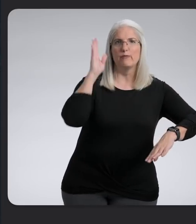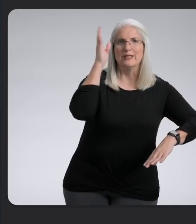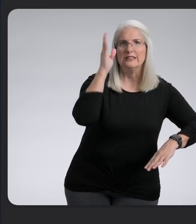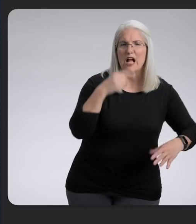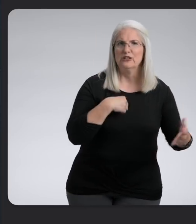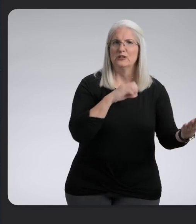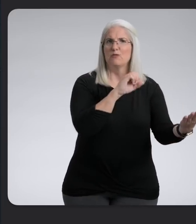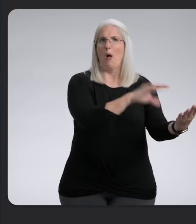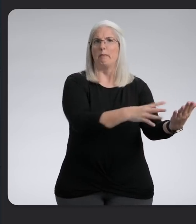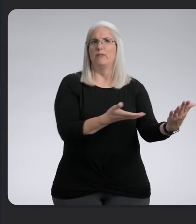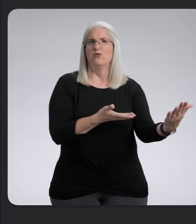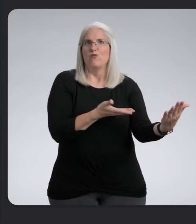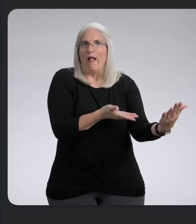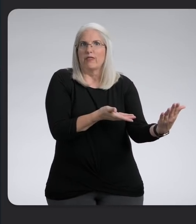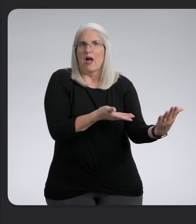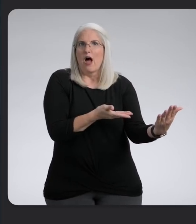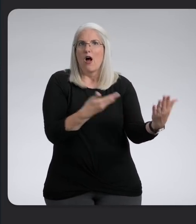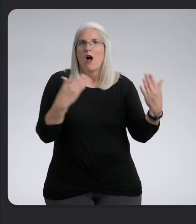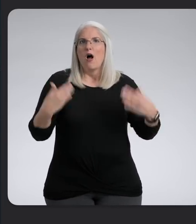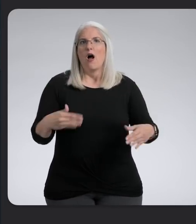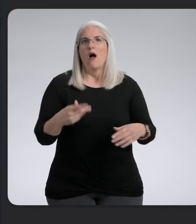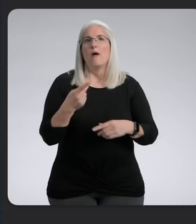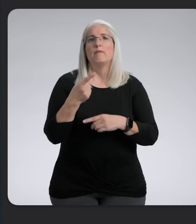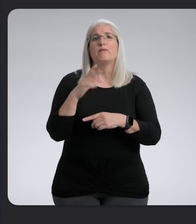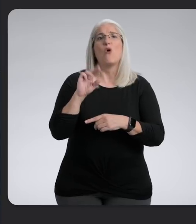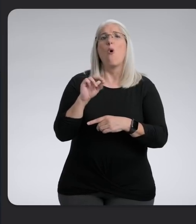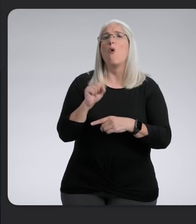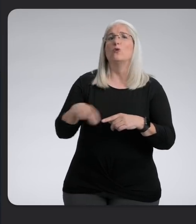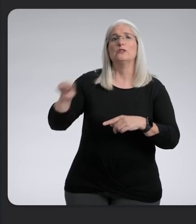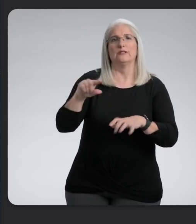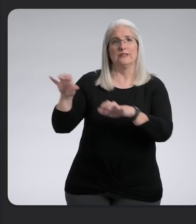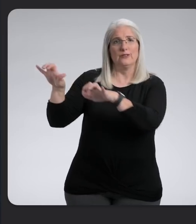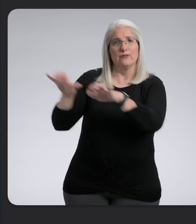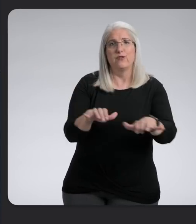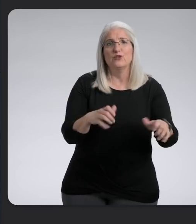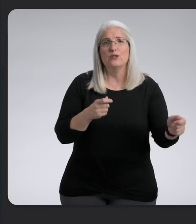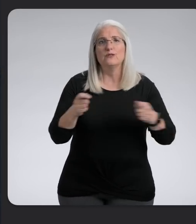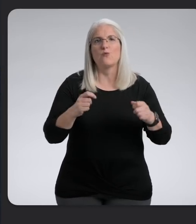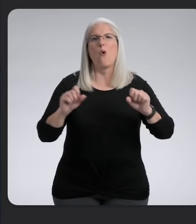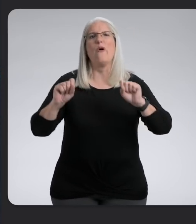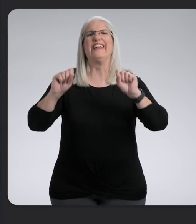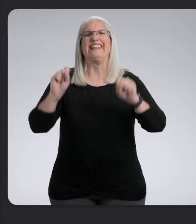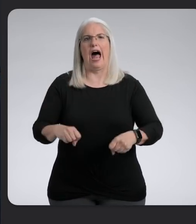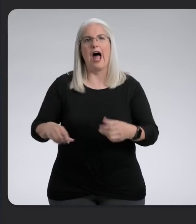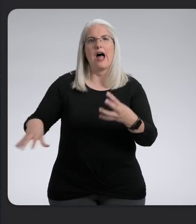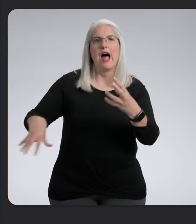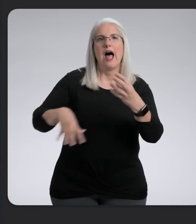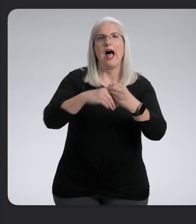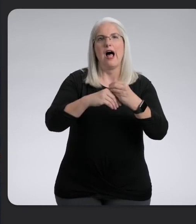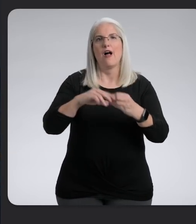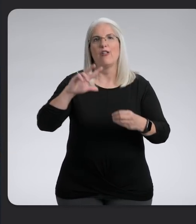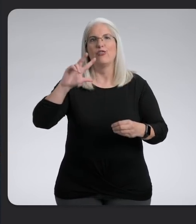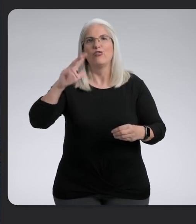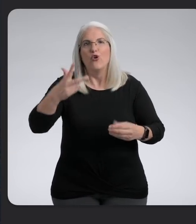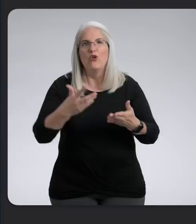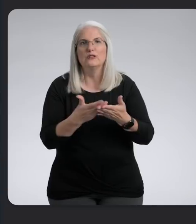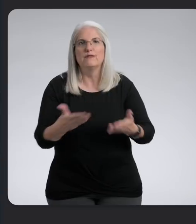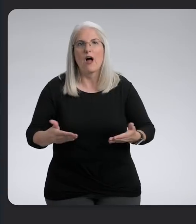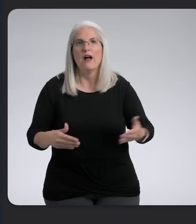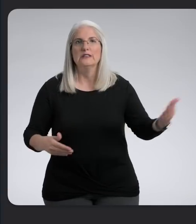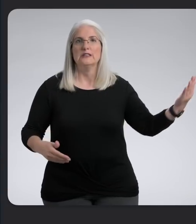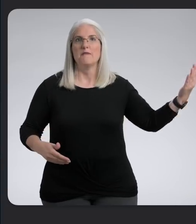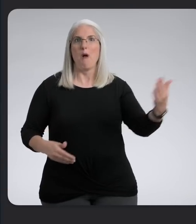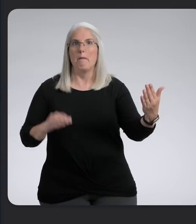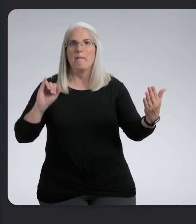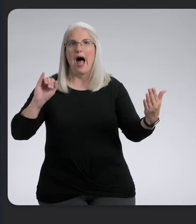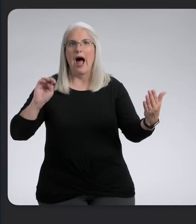out there, Universal Control works with more than 2 devices. So let's add this iMac into the mix.